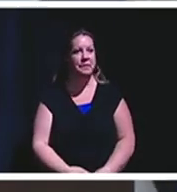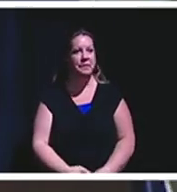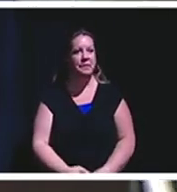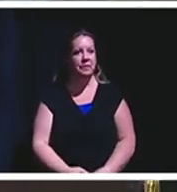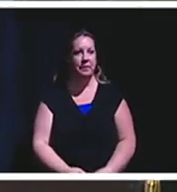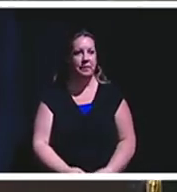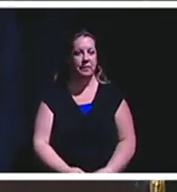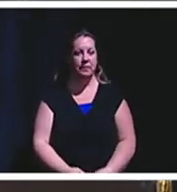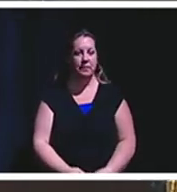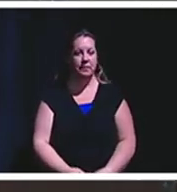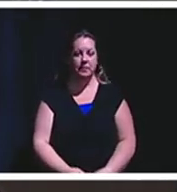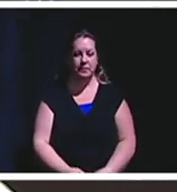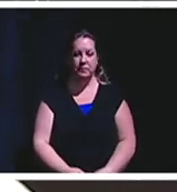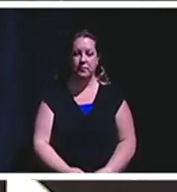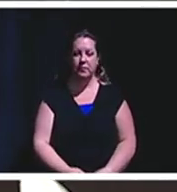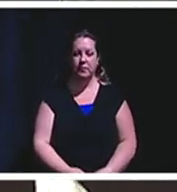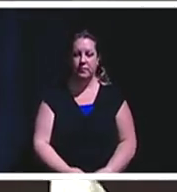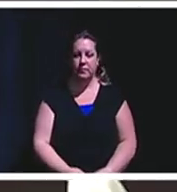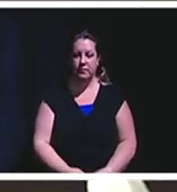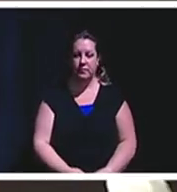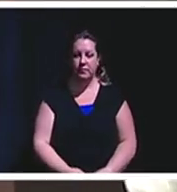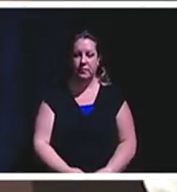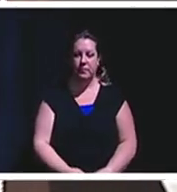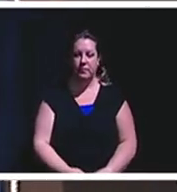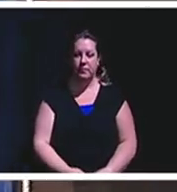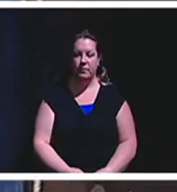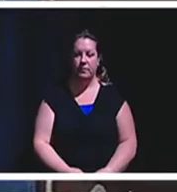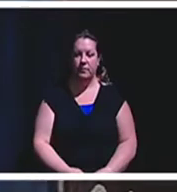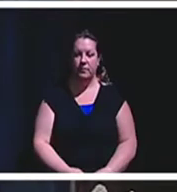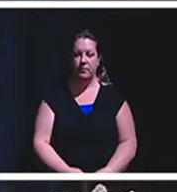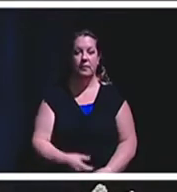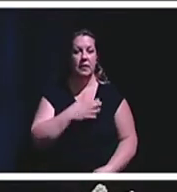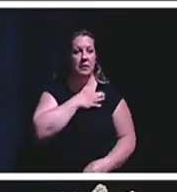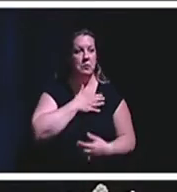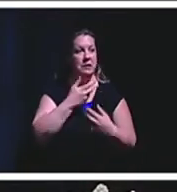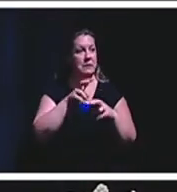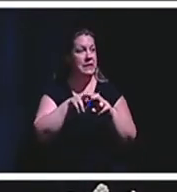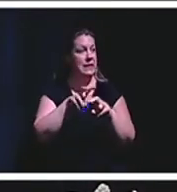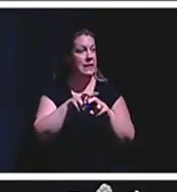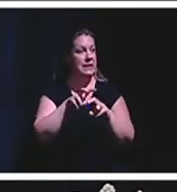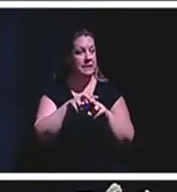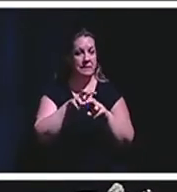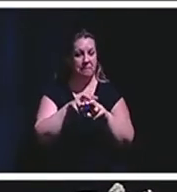Thank you, Dr. Flores. Ladies and gentlemen, please be seated.